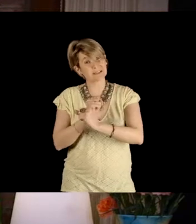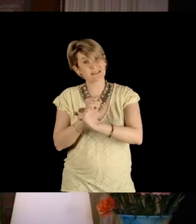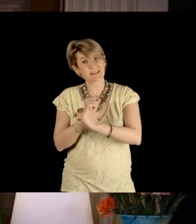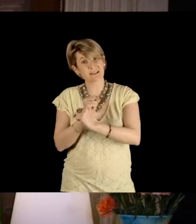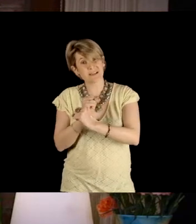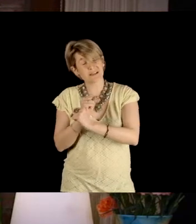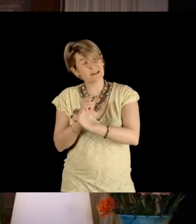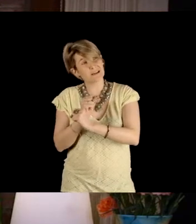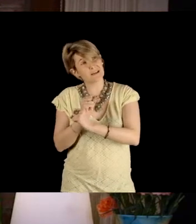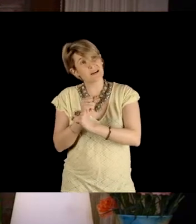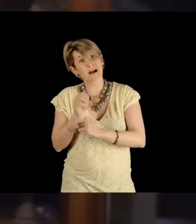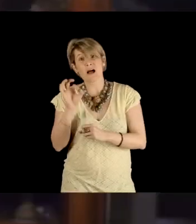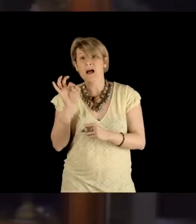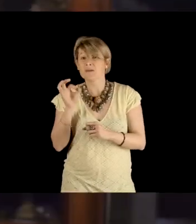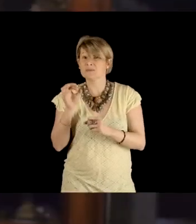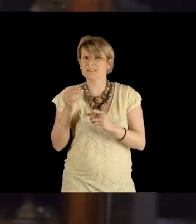within us at all times.